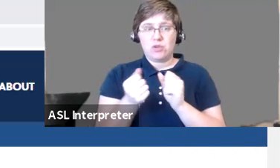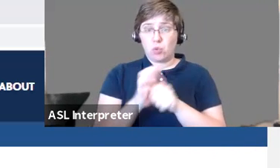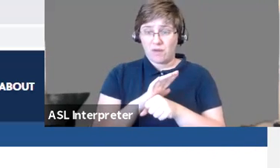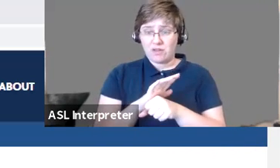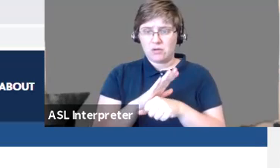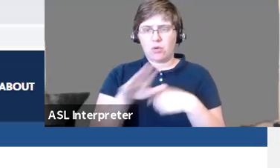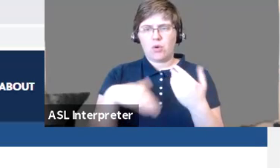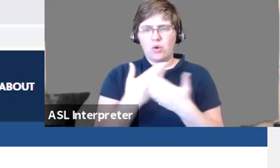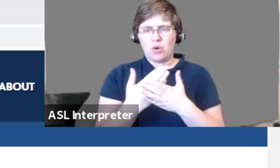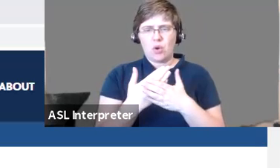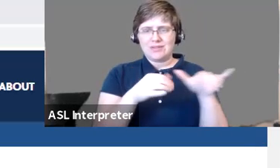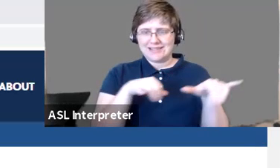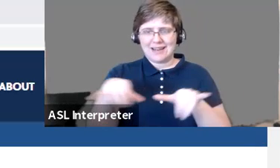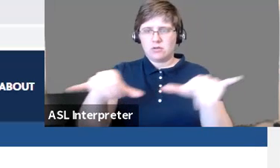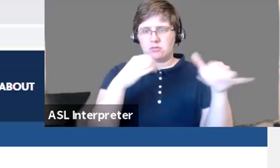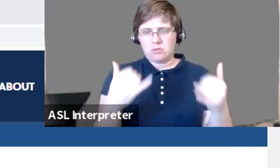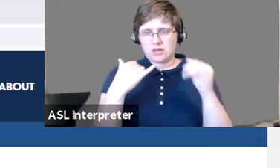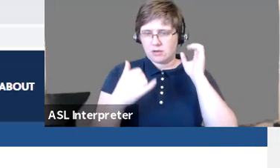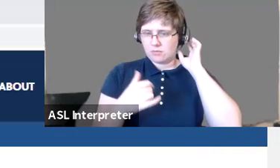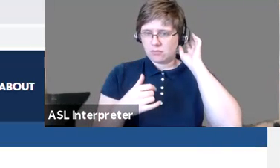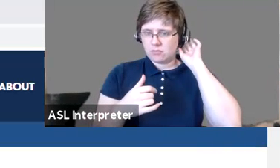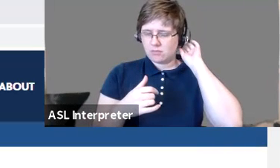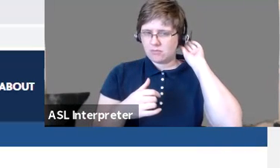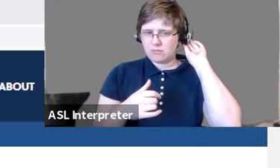is all staying standard.